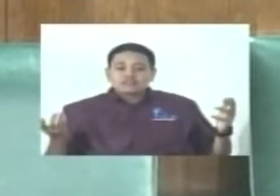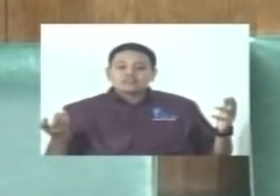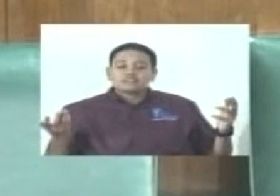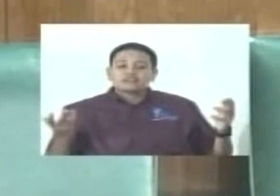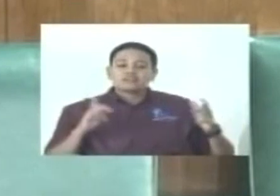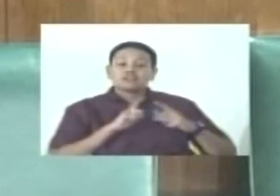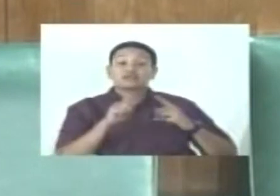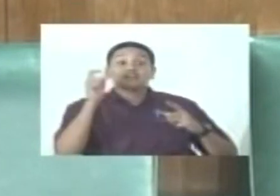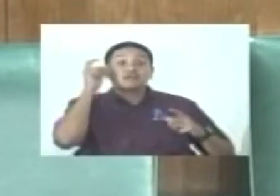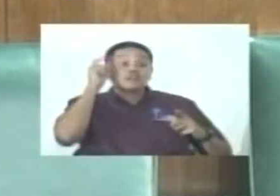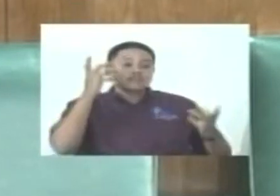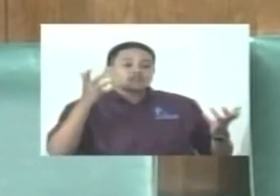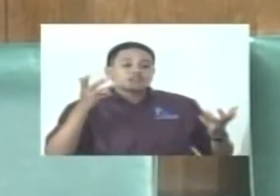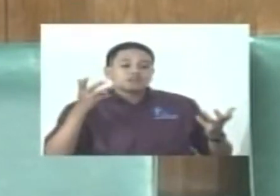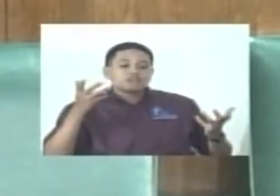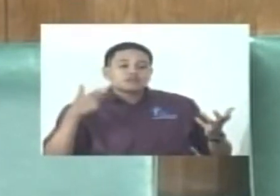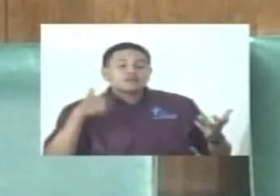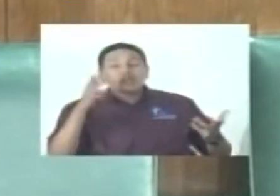But what we hear?